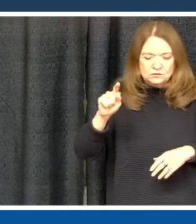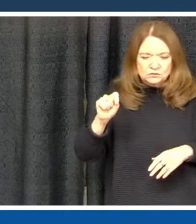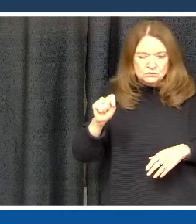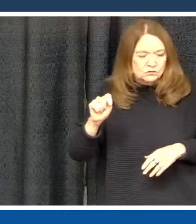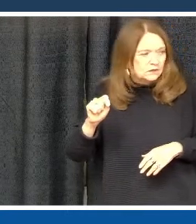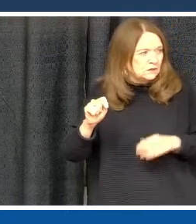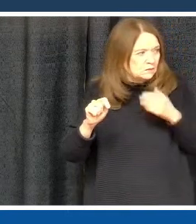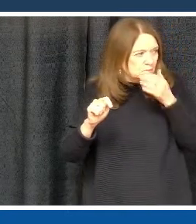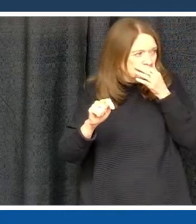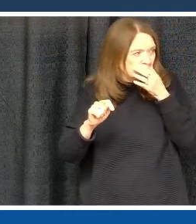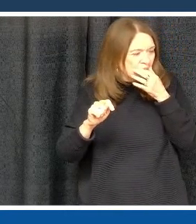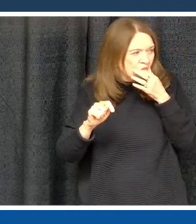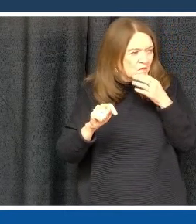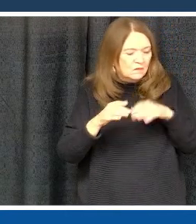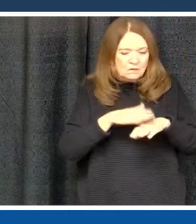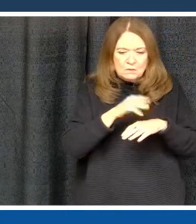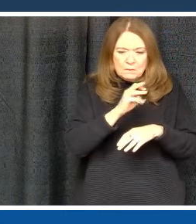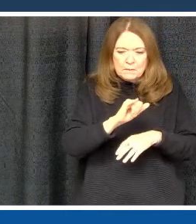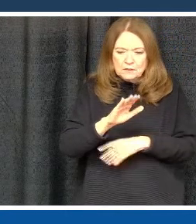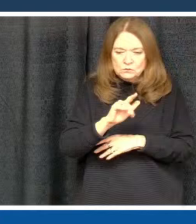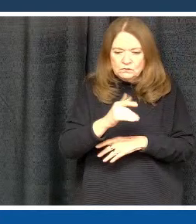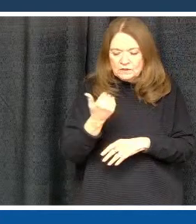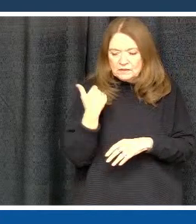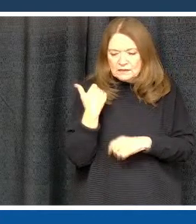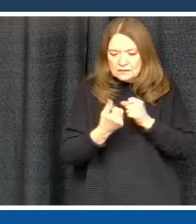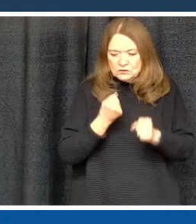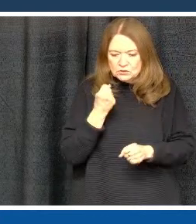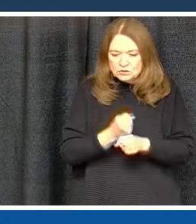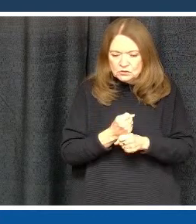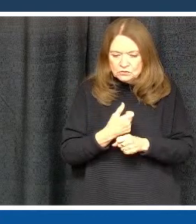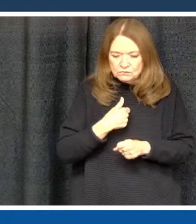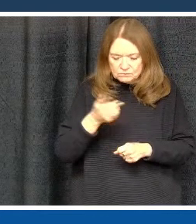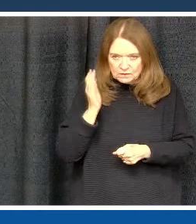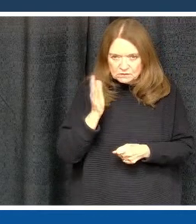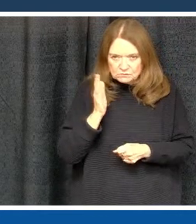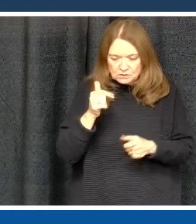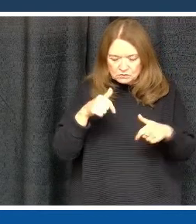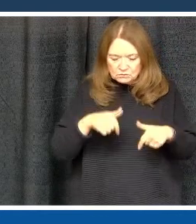On May 25th of last year, I spoke with this